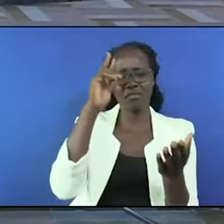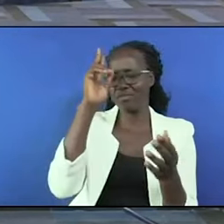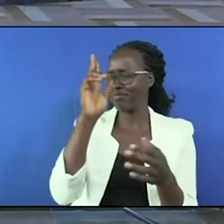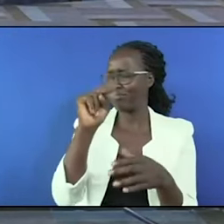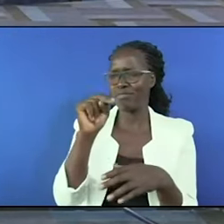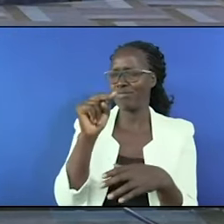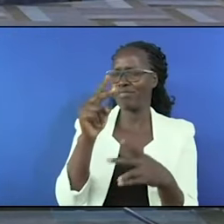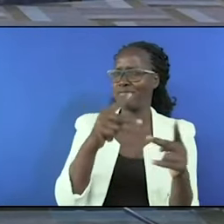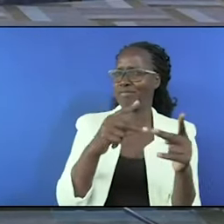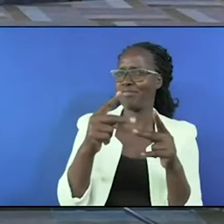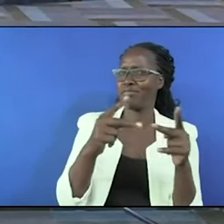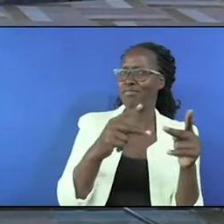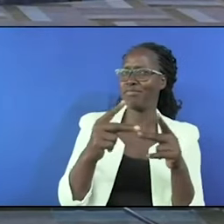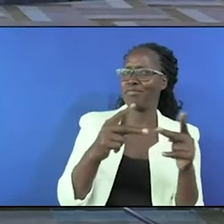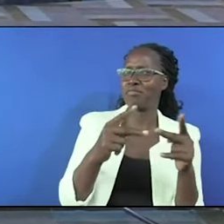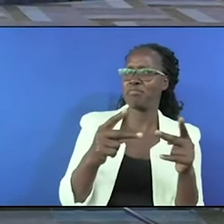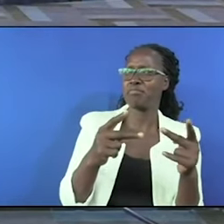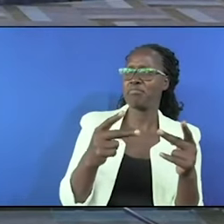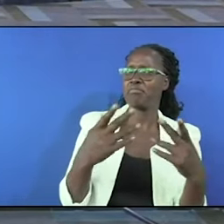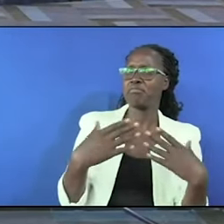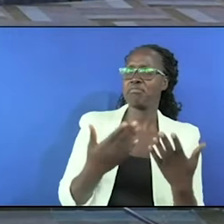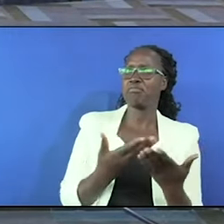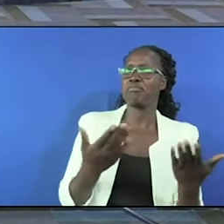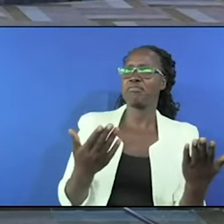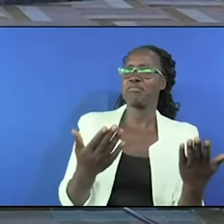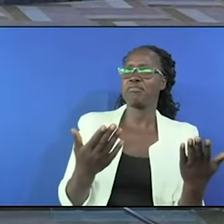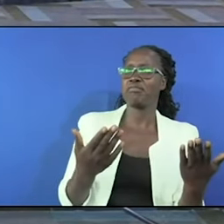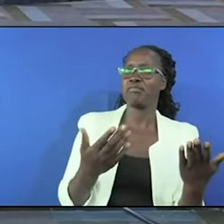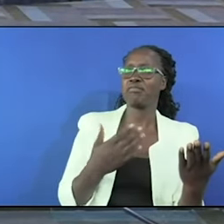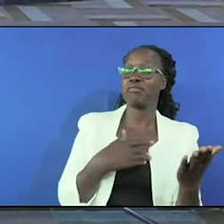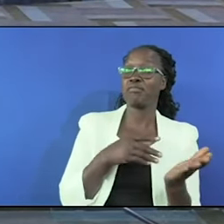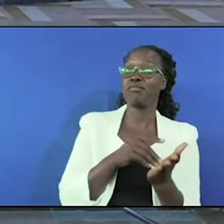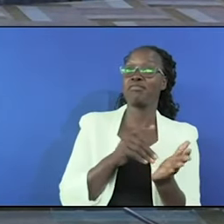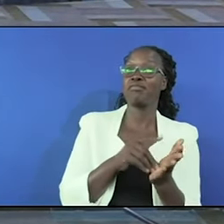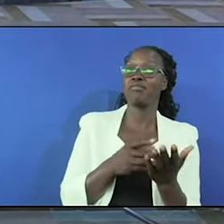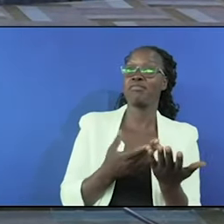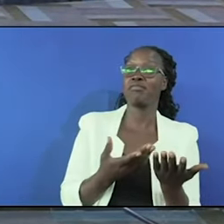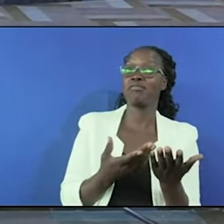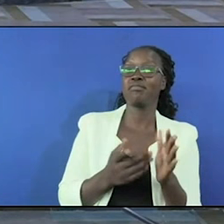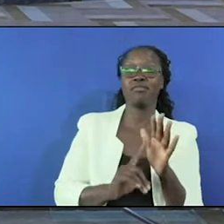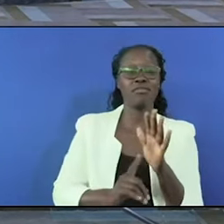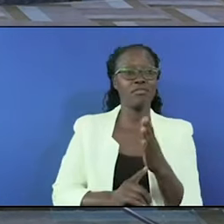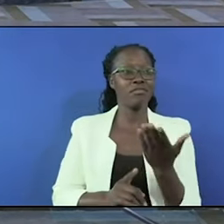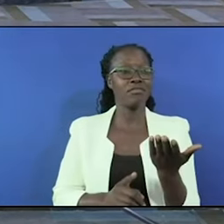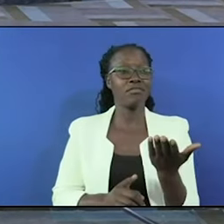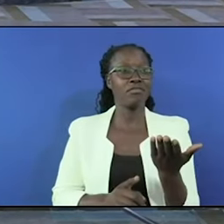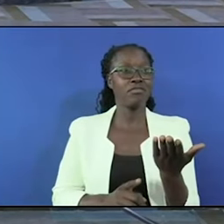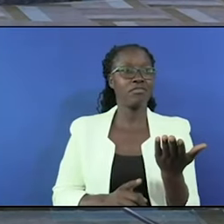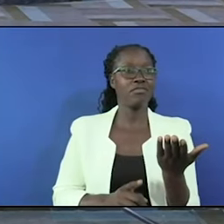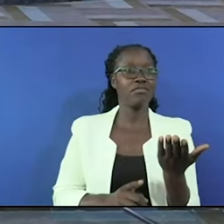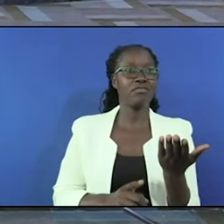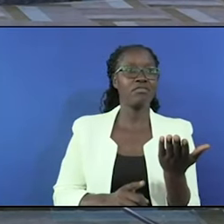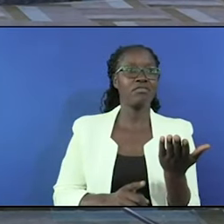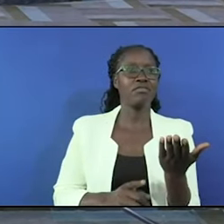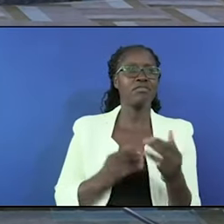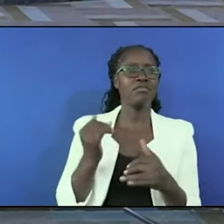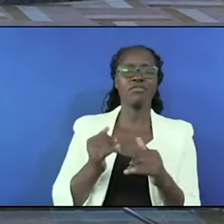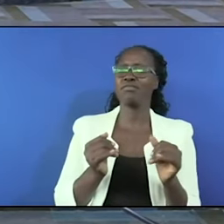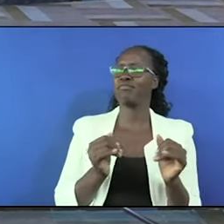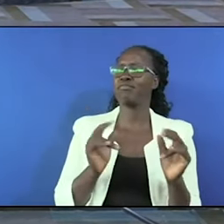Life, very, very educated people. A mere doctorate in ministry may not be